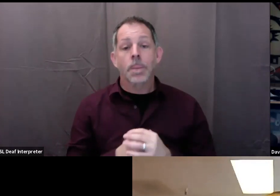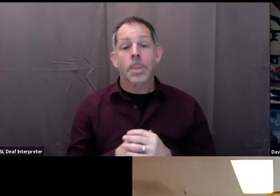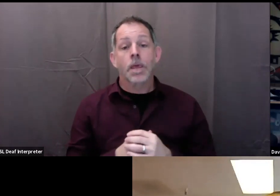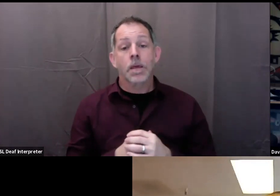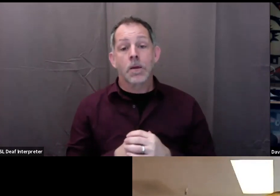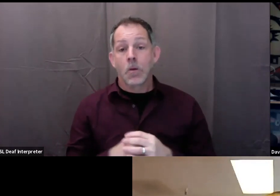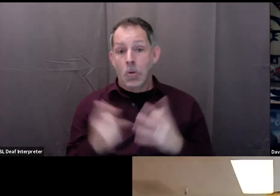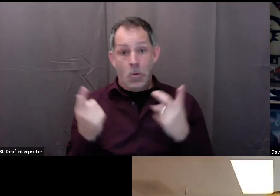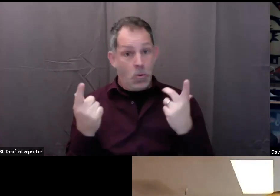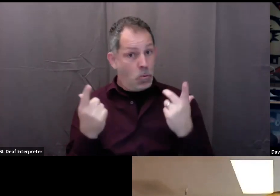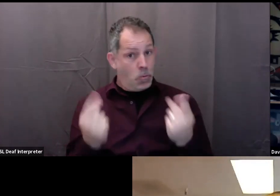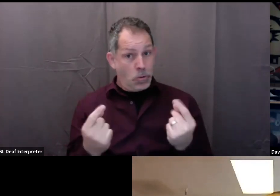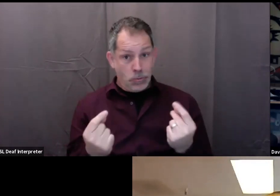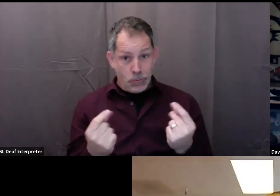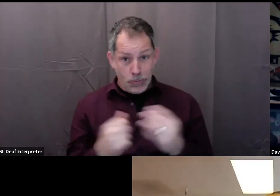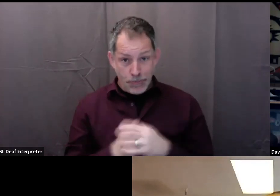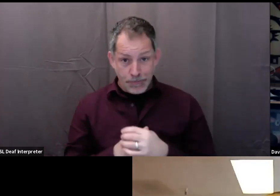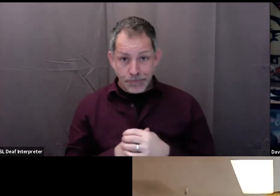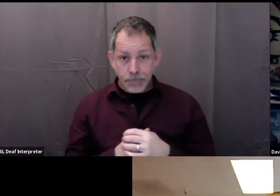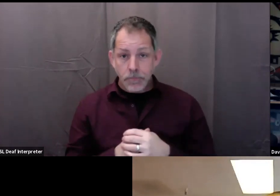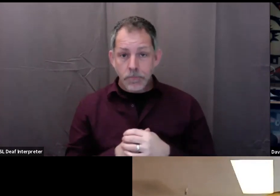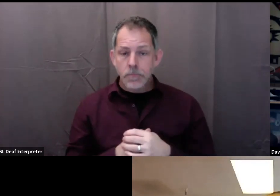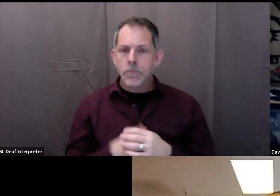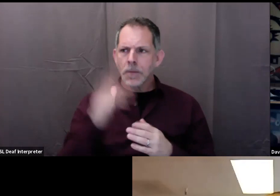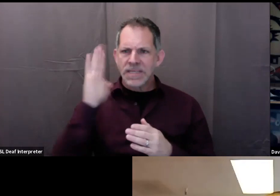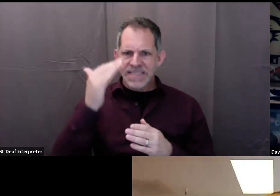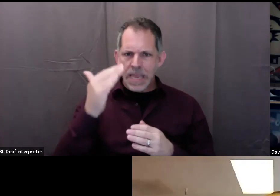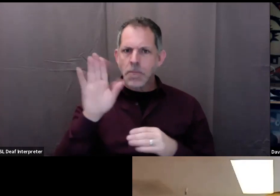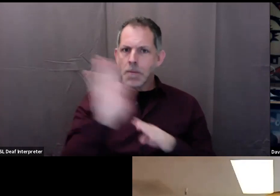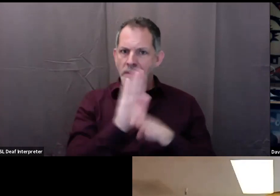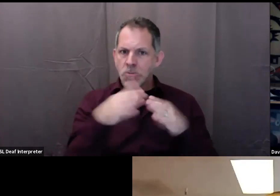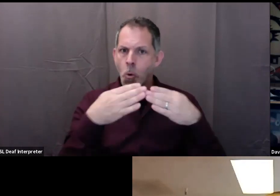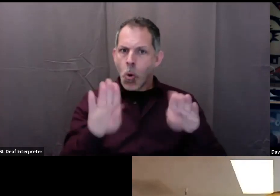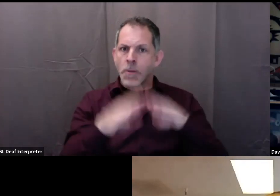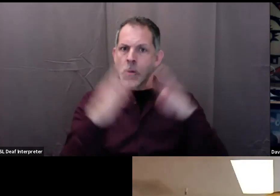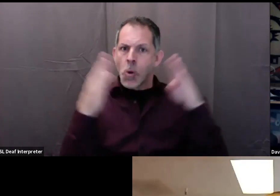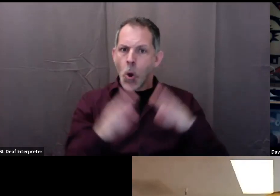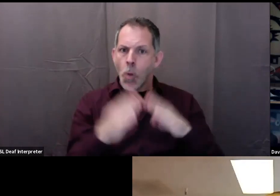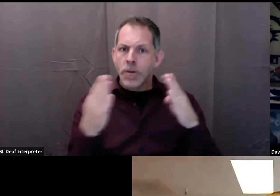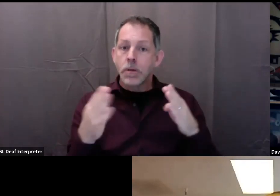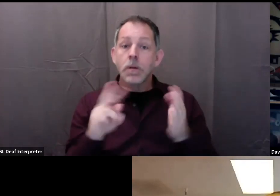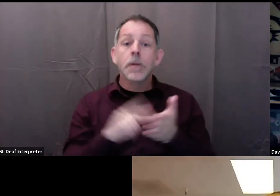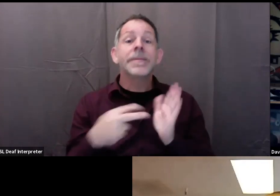more, it sends a signal out to our residents that things are